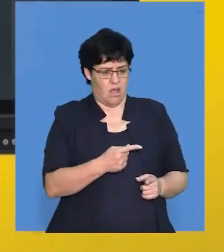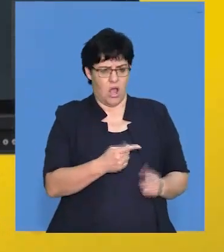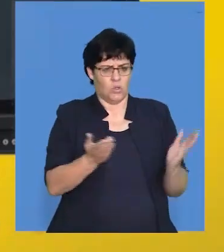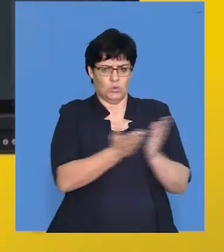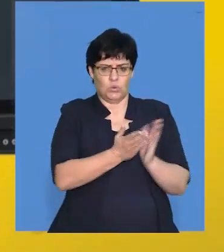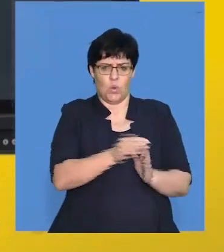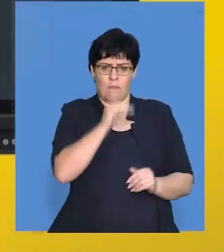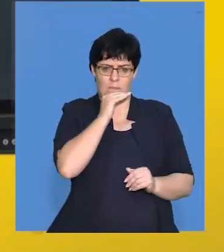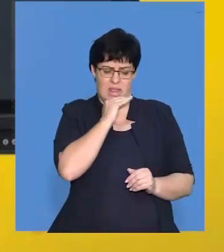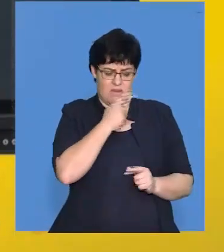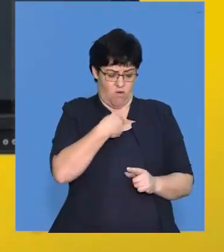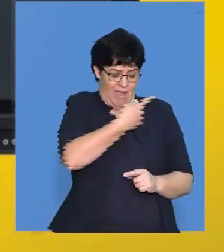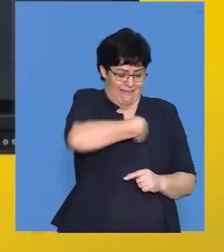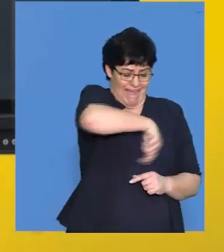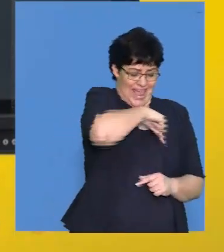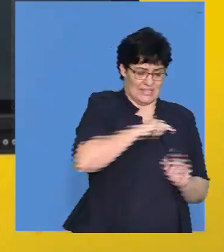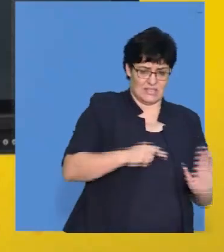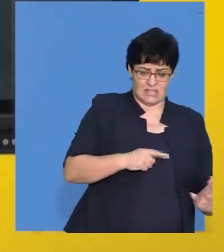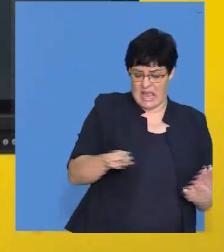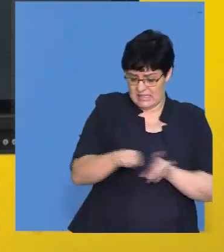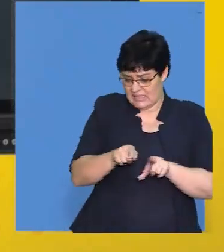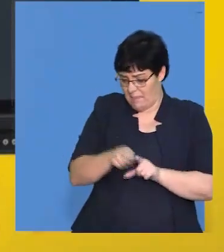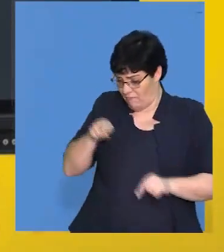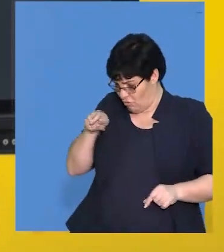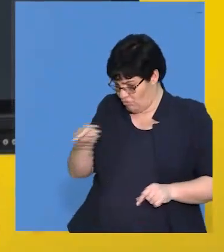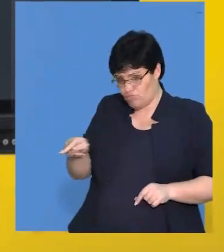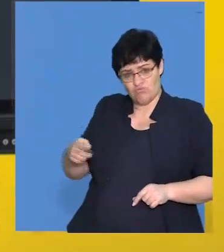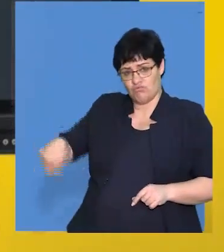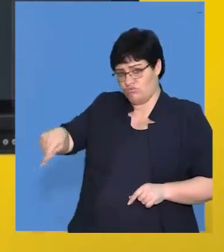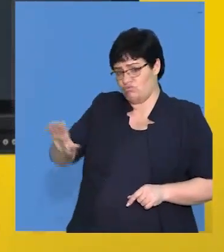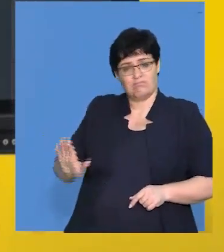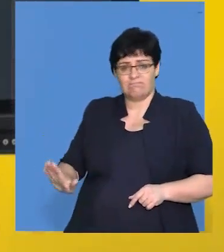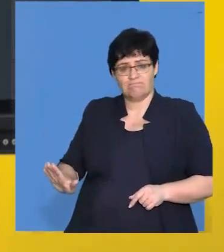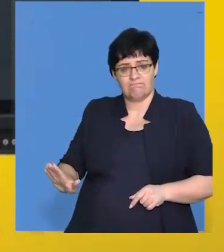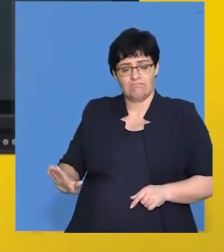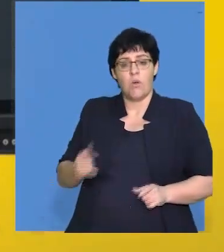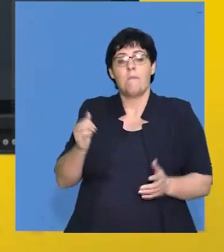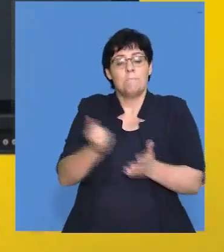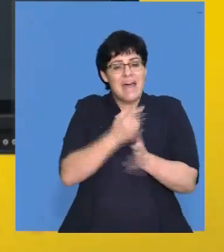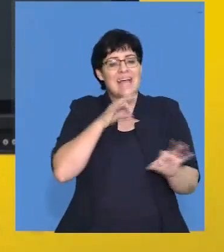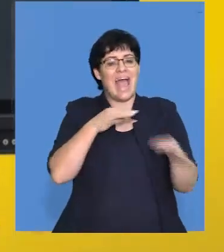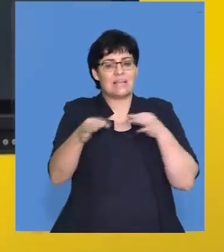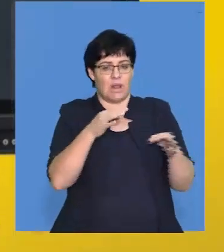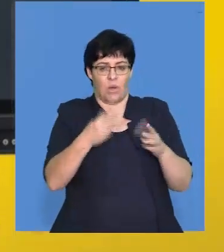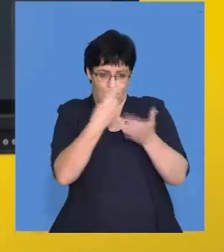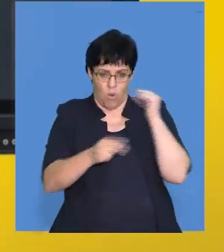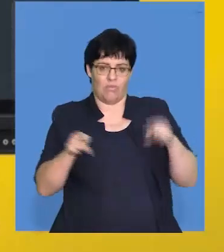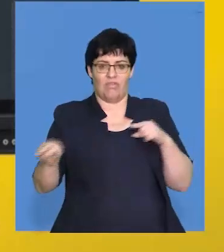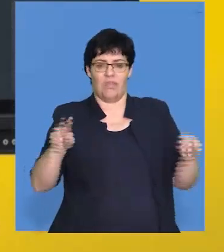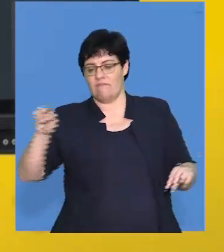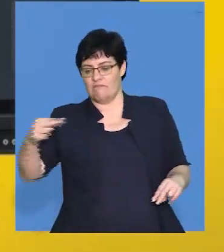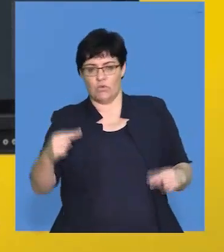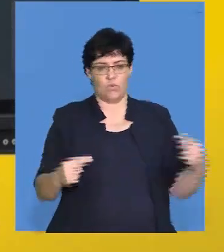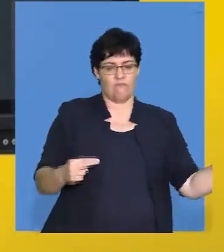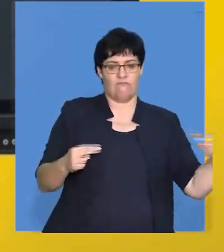school doesn't mean the same for us as it does for you. So he needs to explain both points